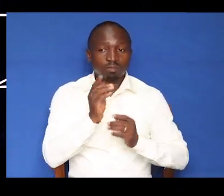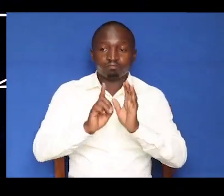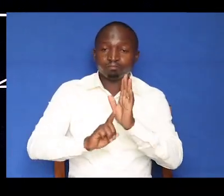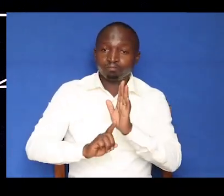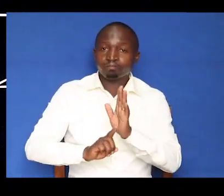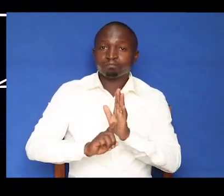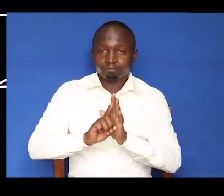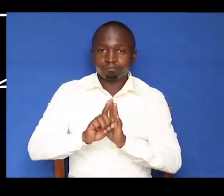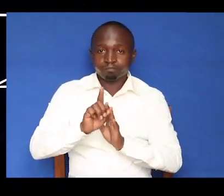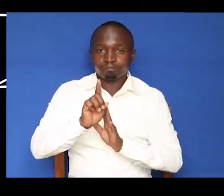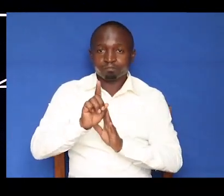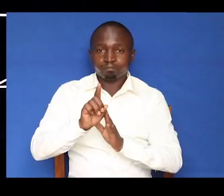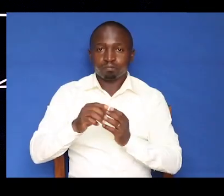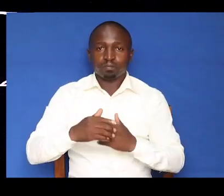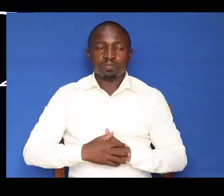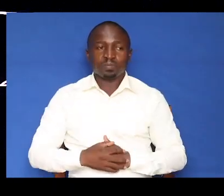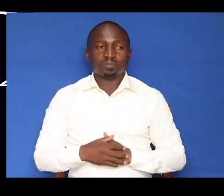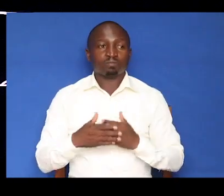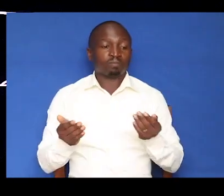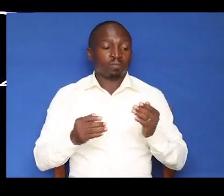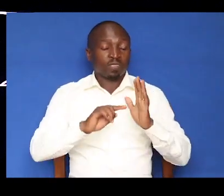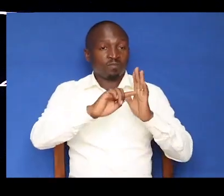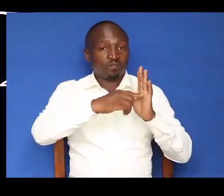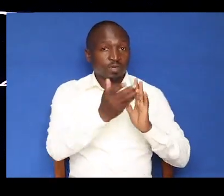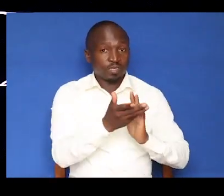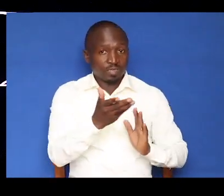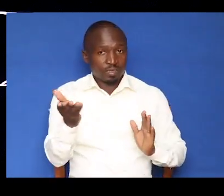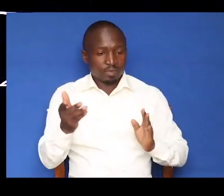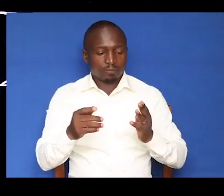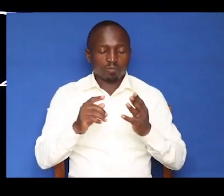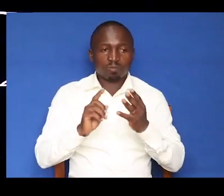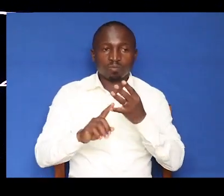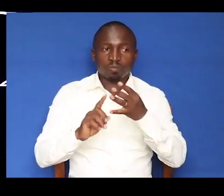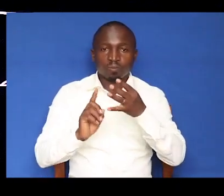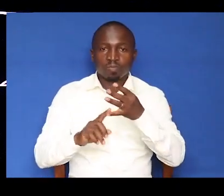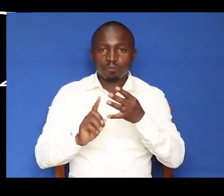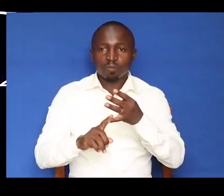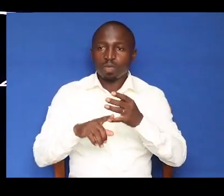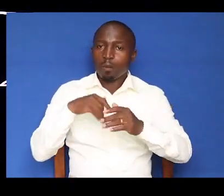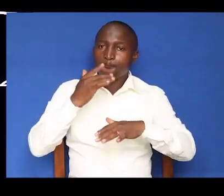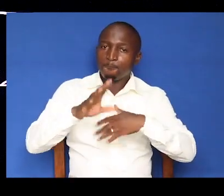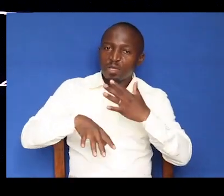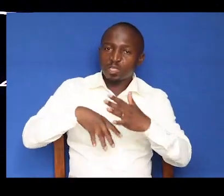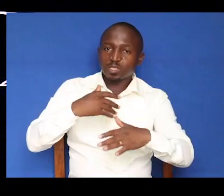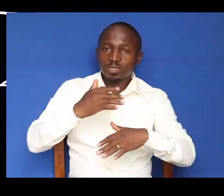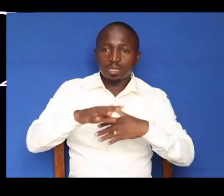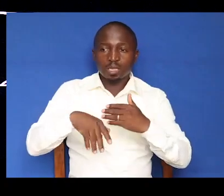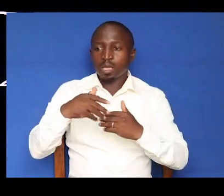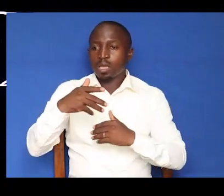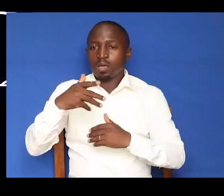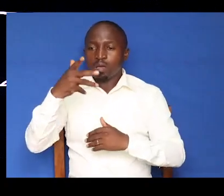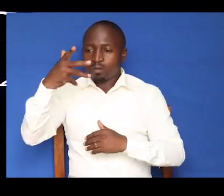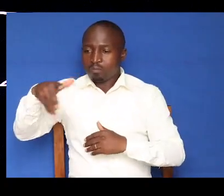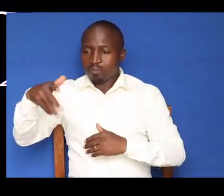to have fair increase. Another factor is of mixing of oceanic